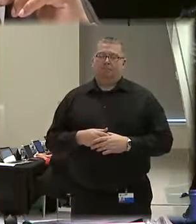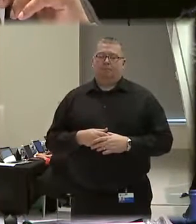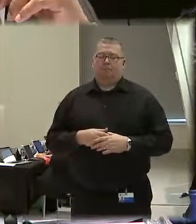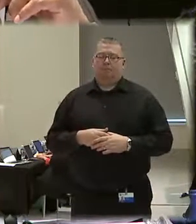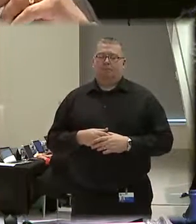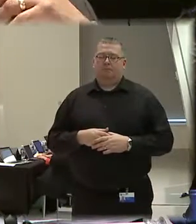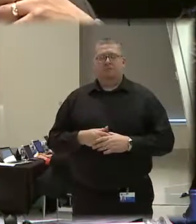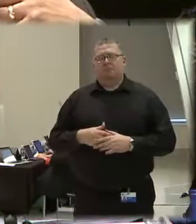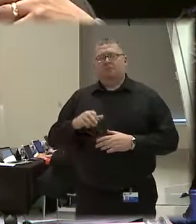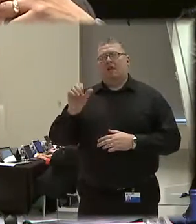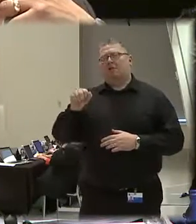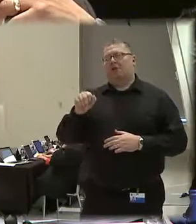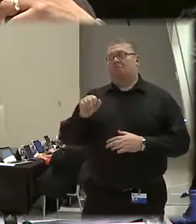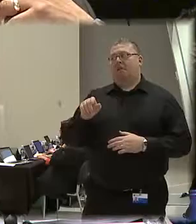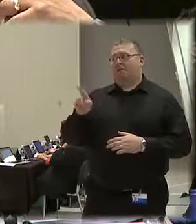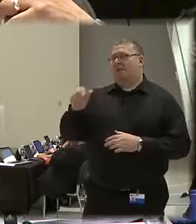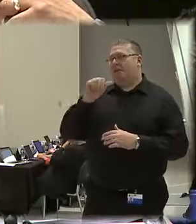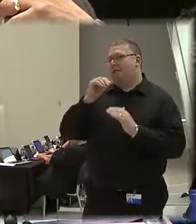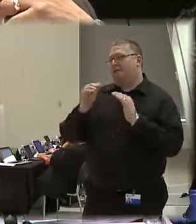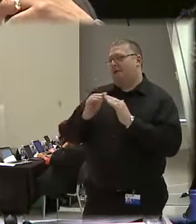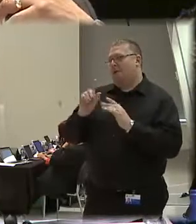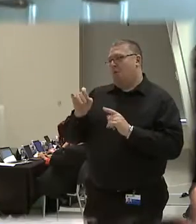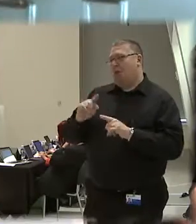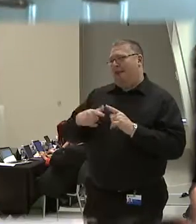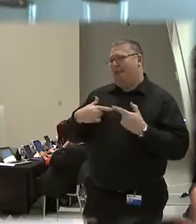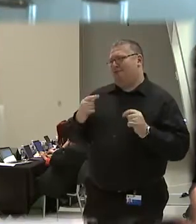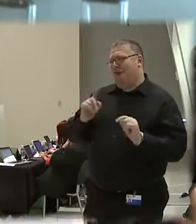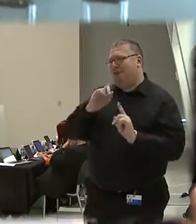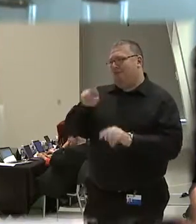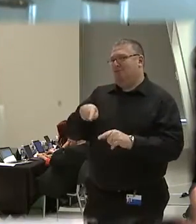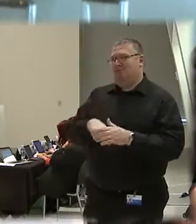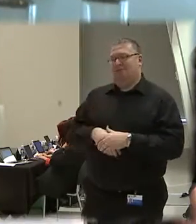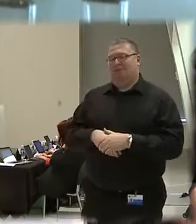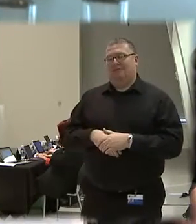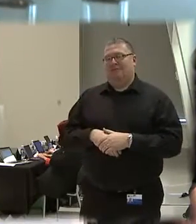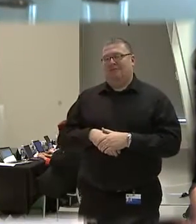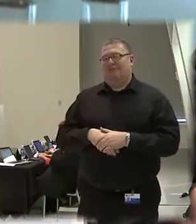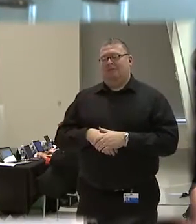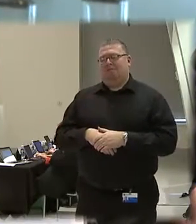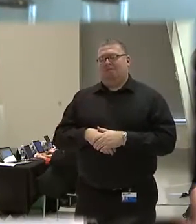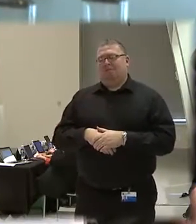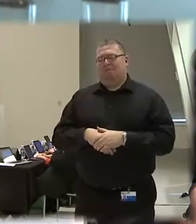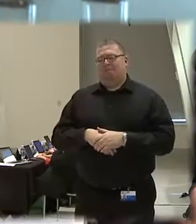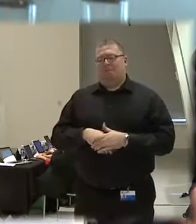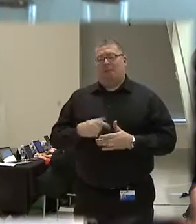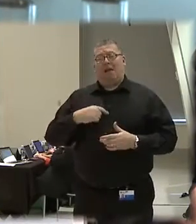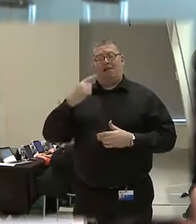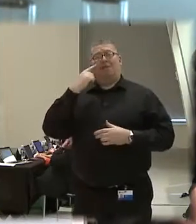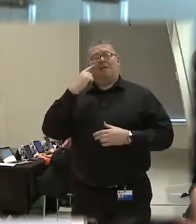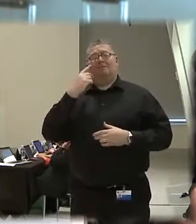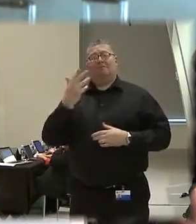So, yes, that's an unfair question, but I'll take a shot at it. I think that all of your